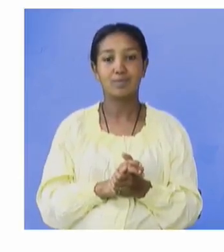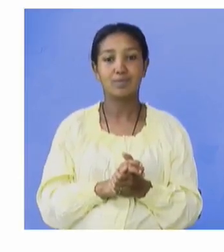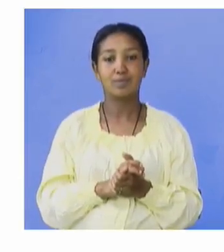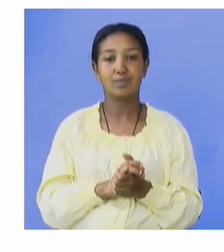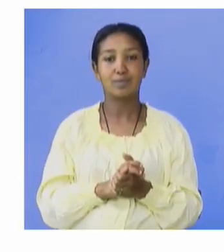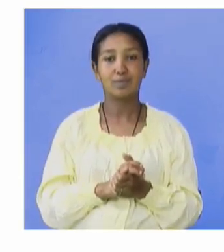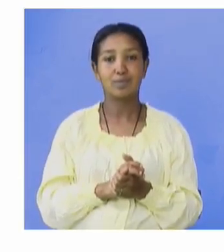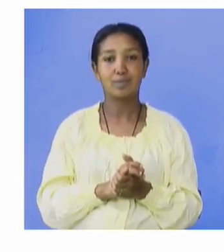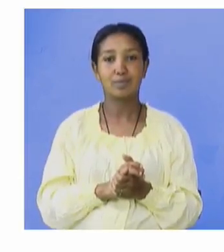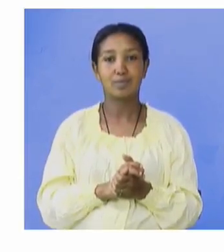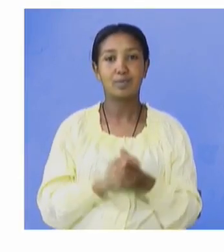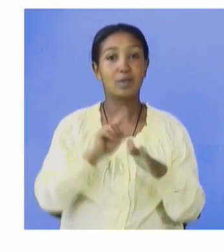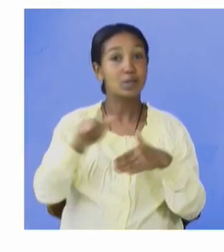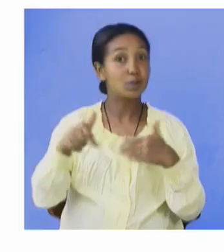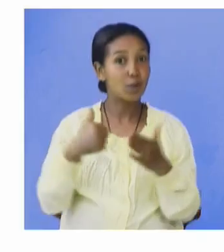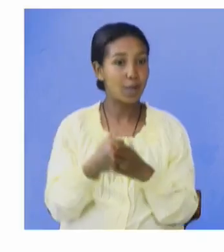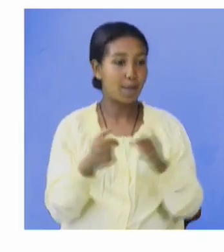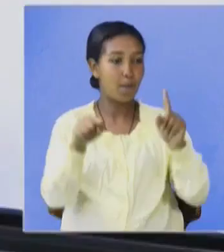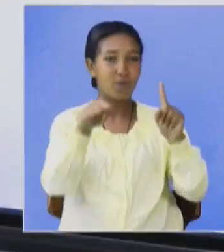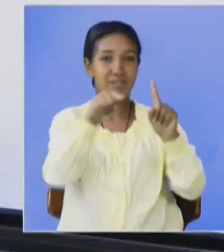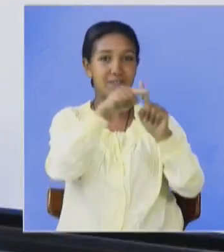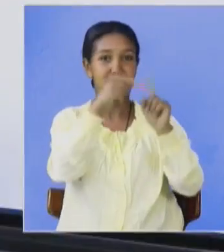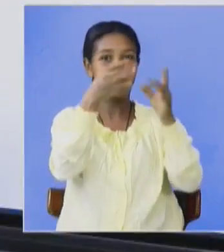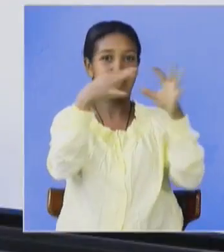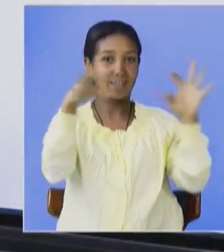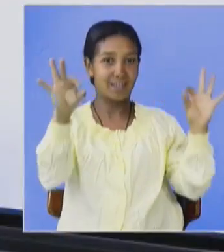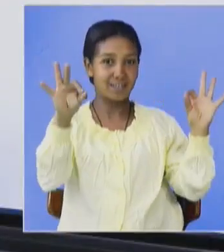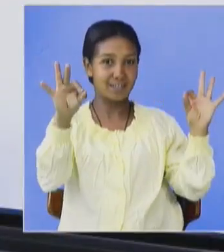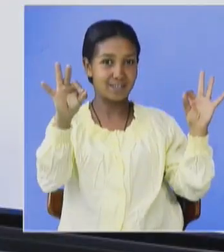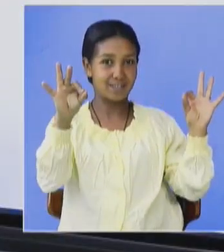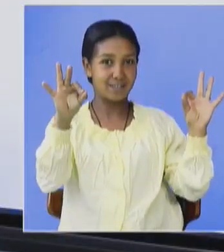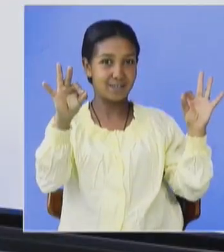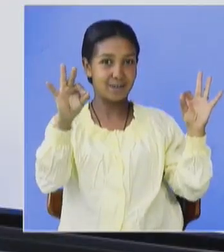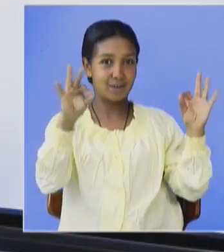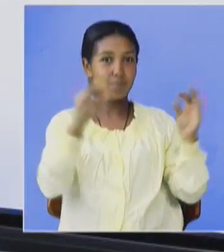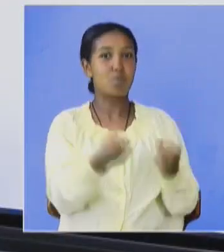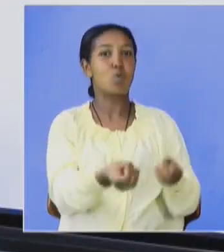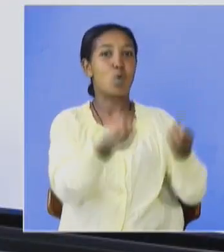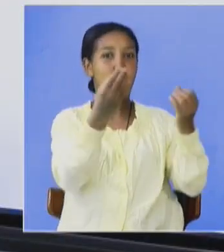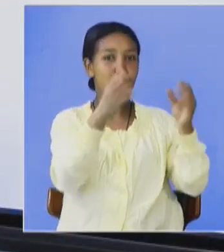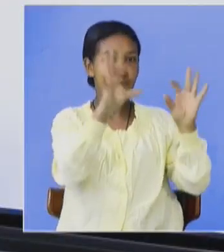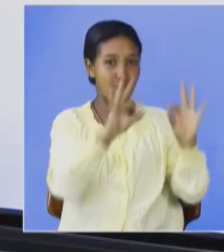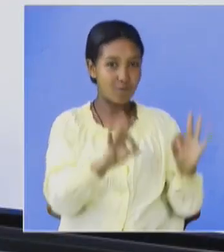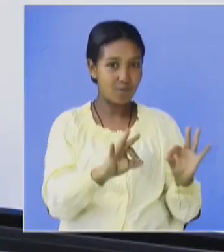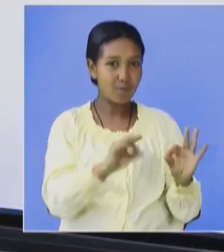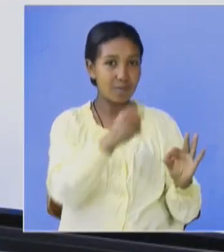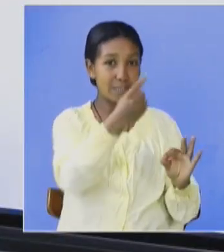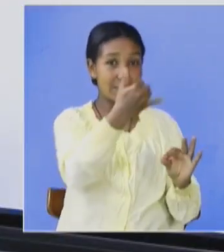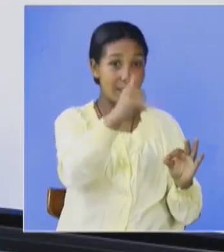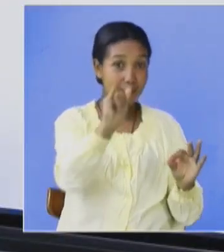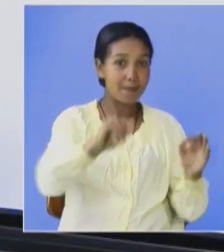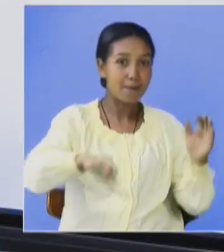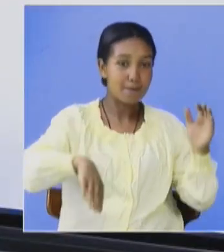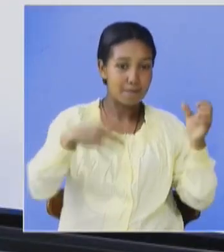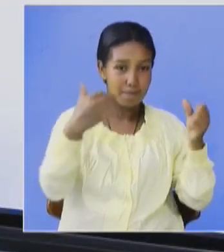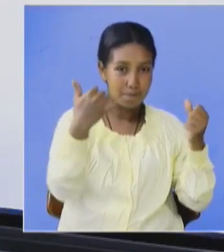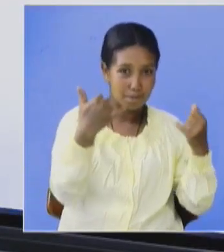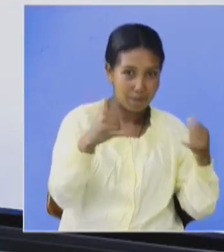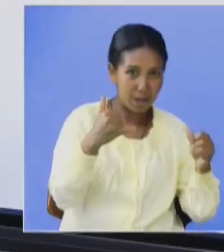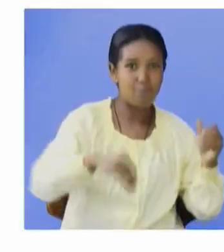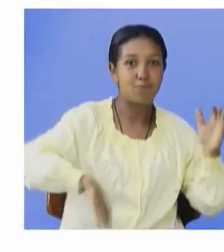So, here is affirmative sentence by using plural form. They play football. So here is, let us